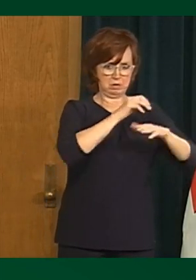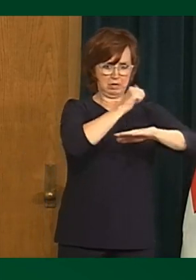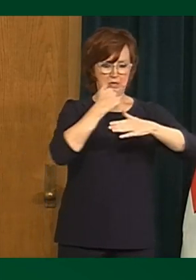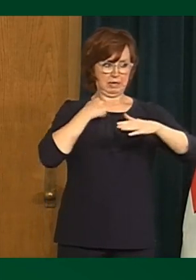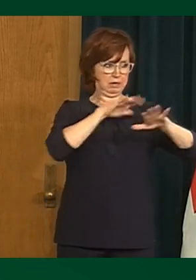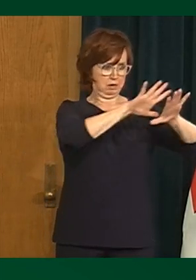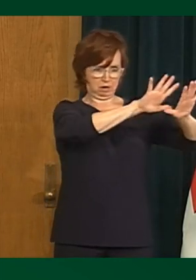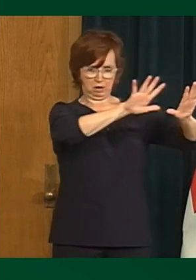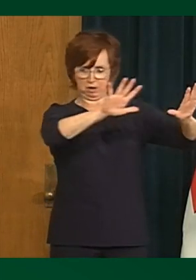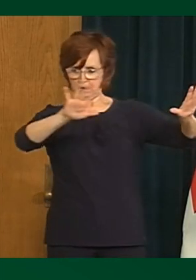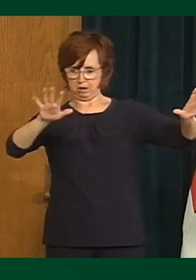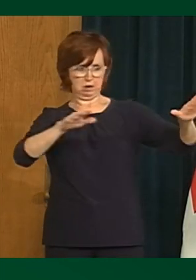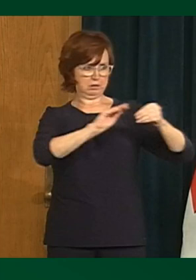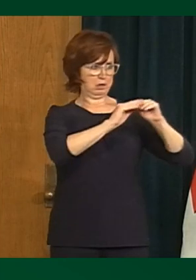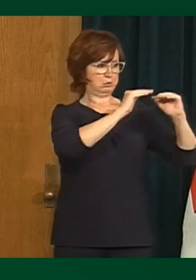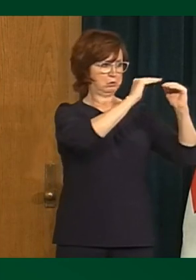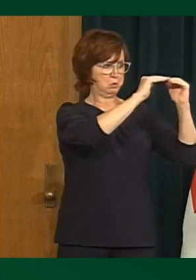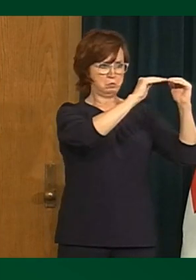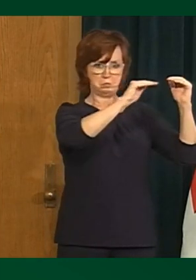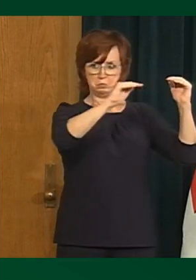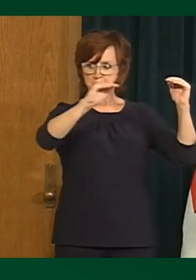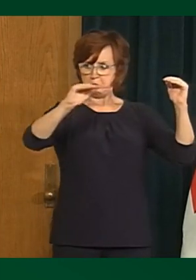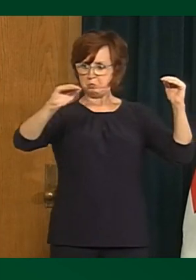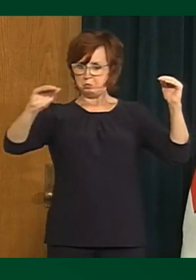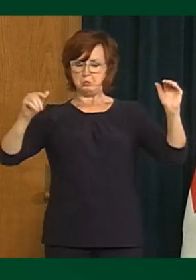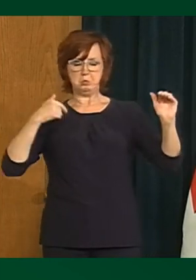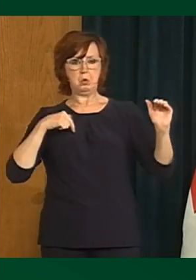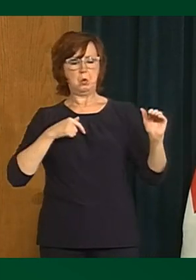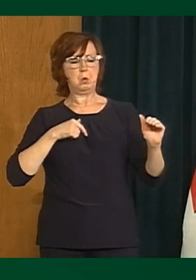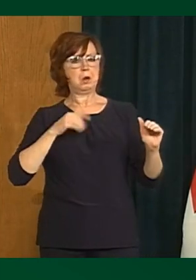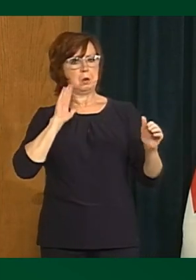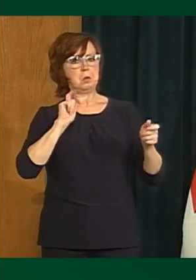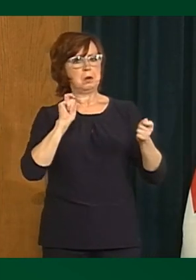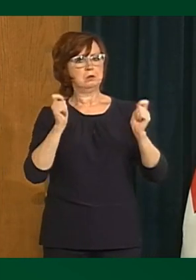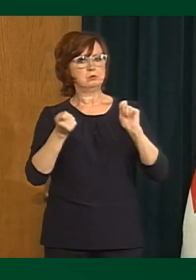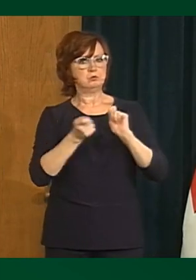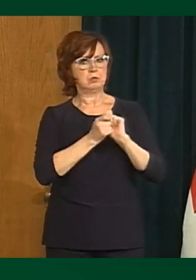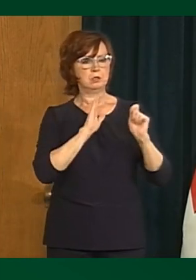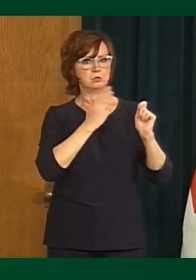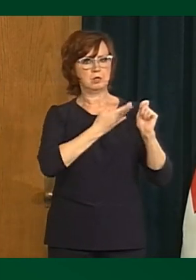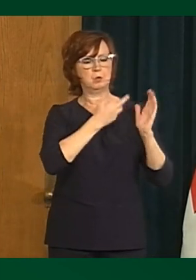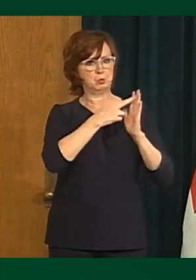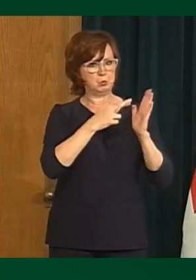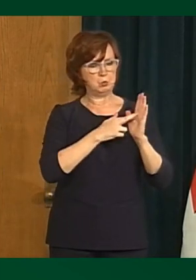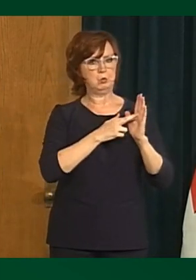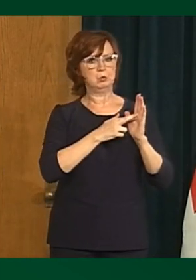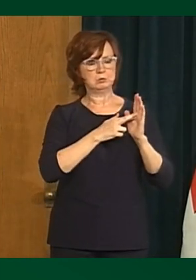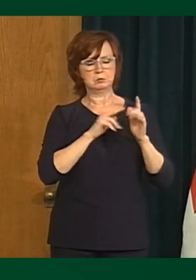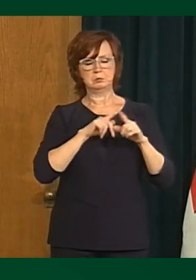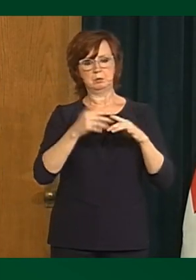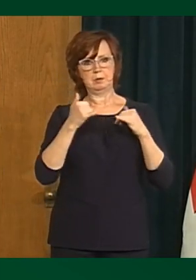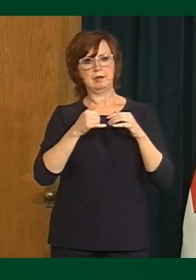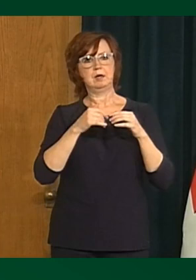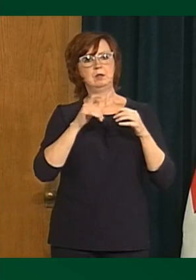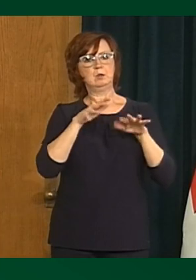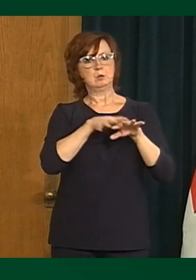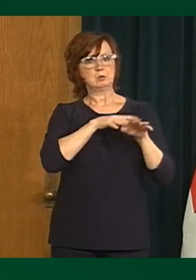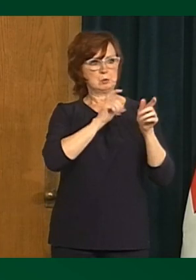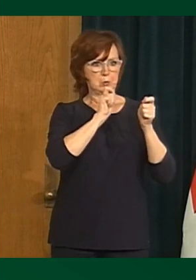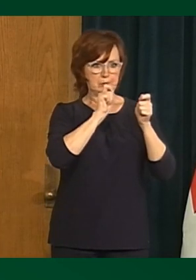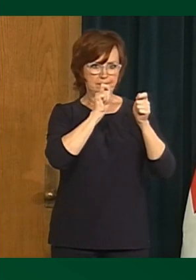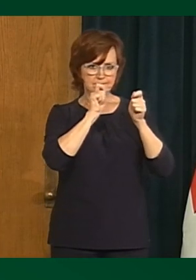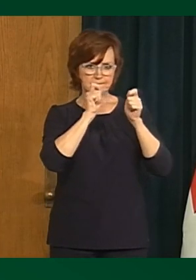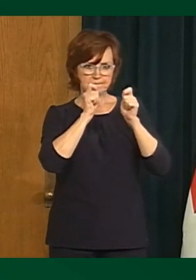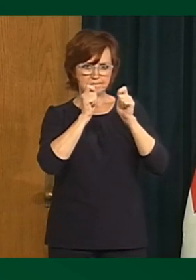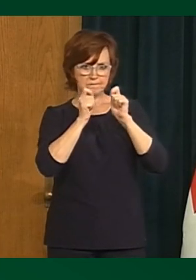to ease into some of these things. And at the moment, you know, all the guidelines around physical distancing while you're out and about